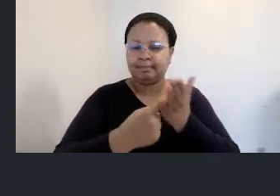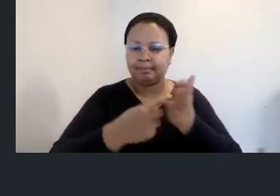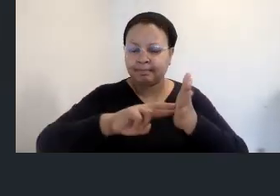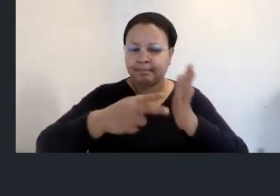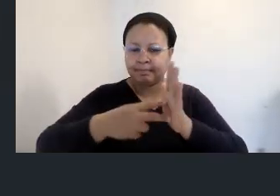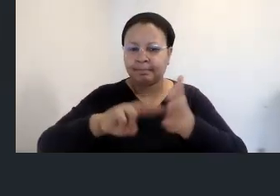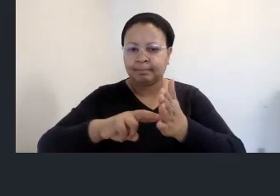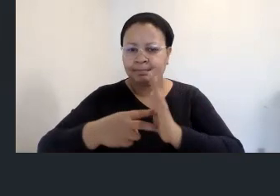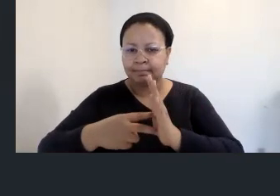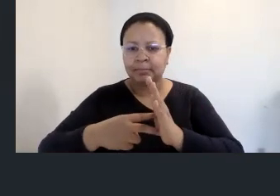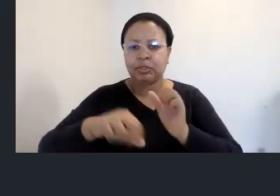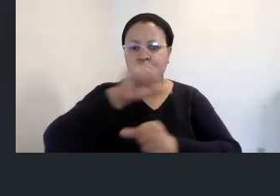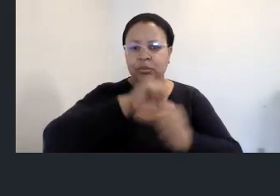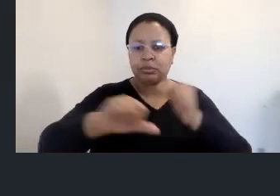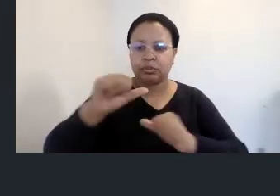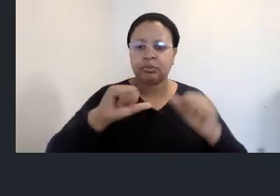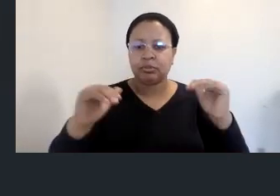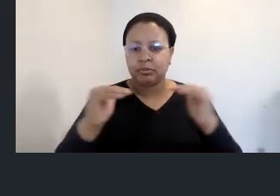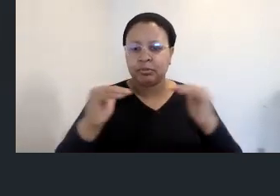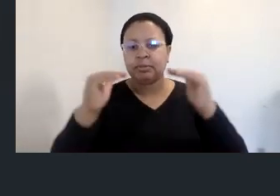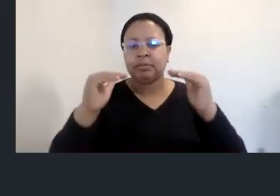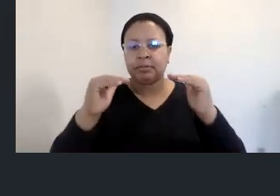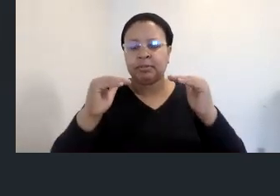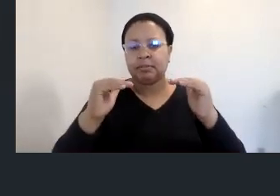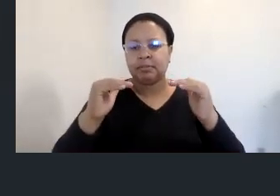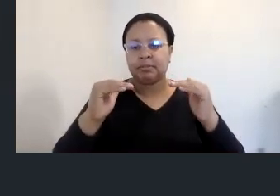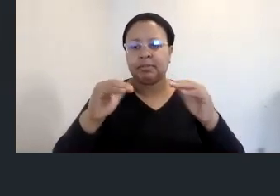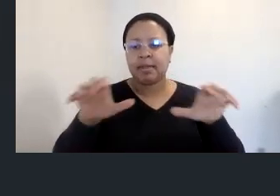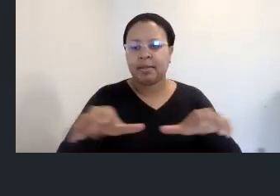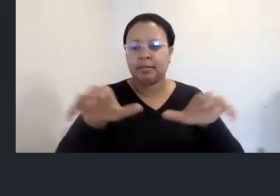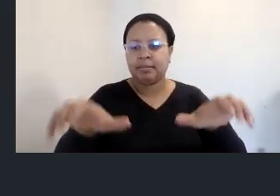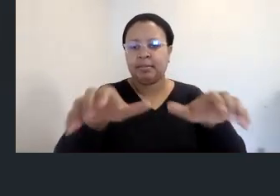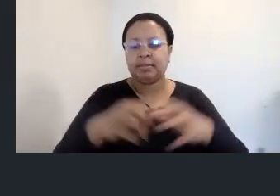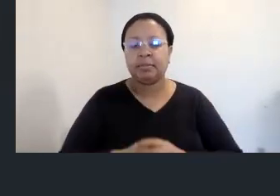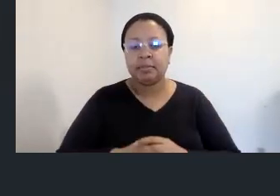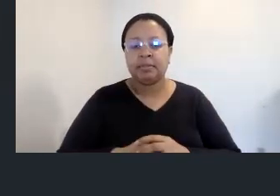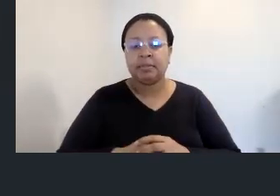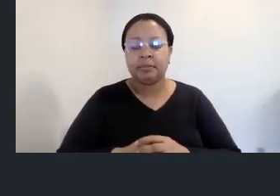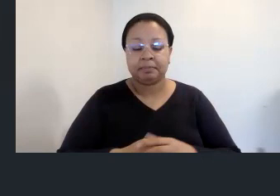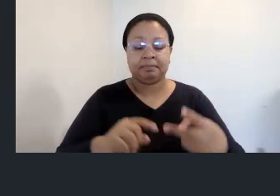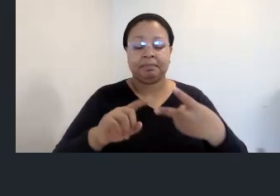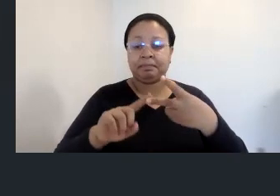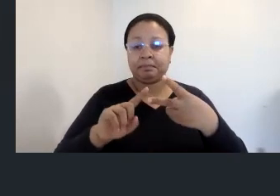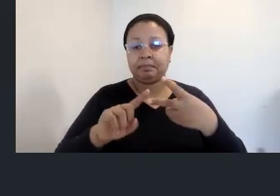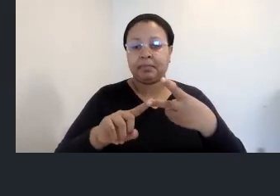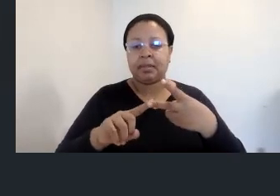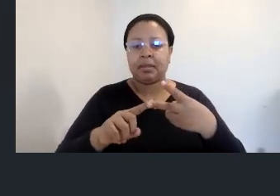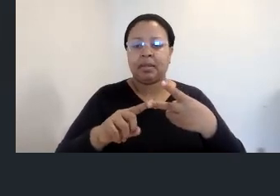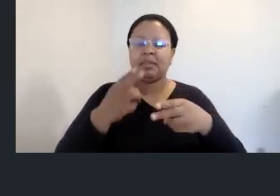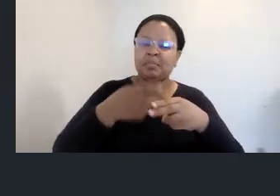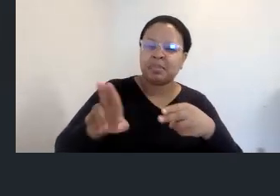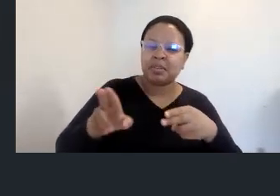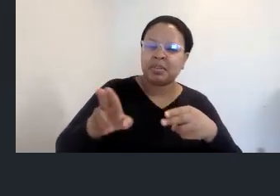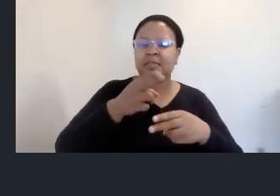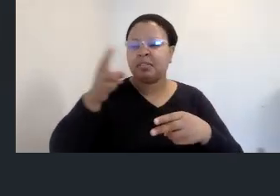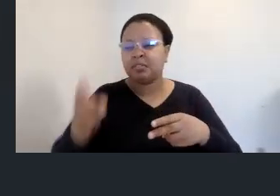activities. Then we're going to give you a brief history on protest within the